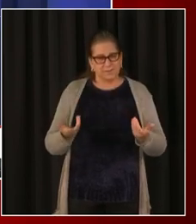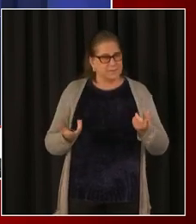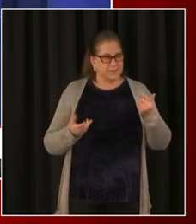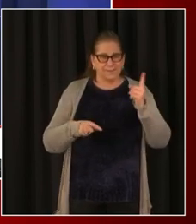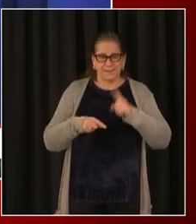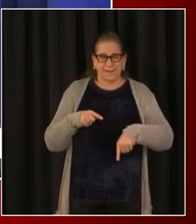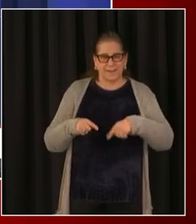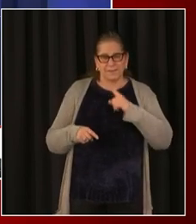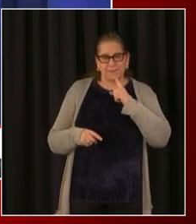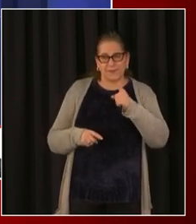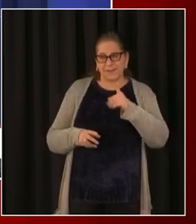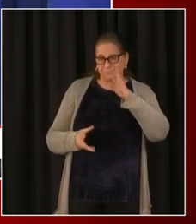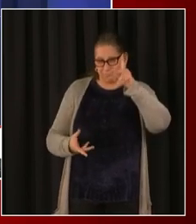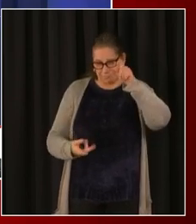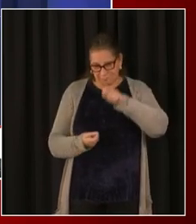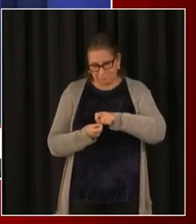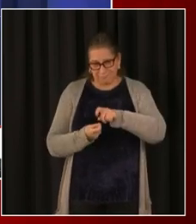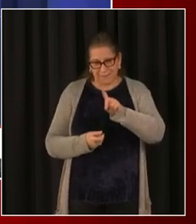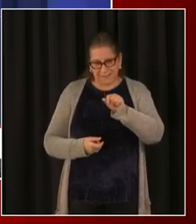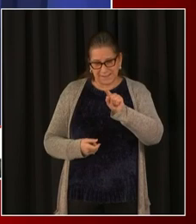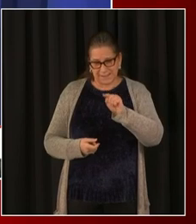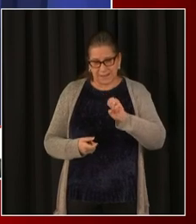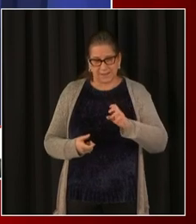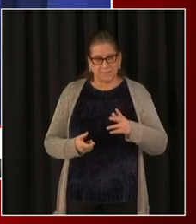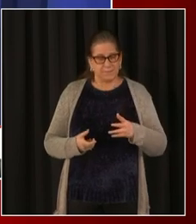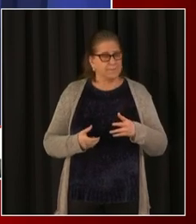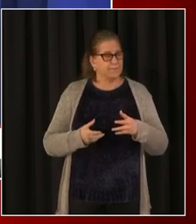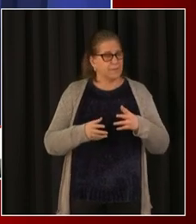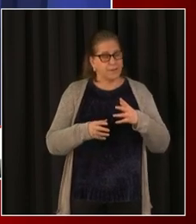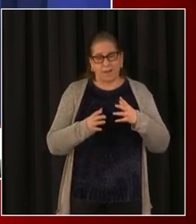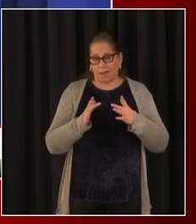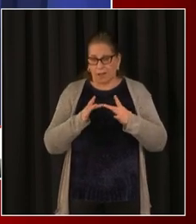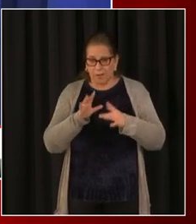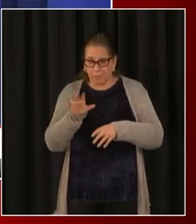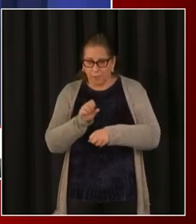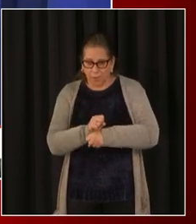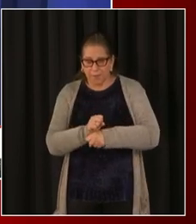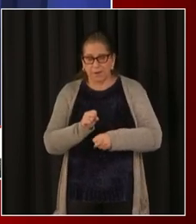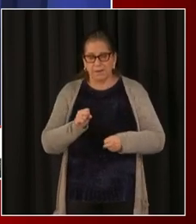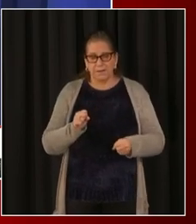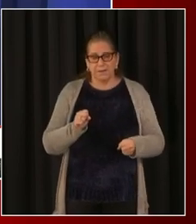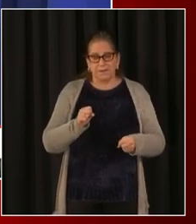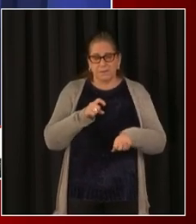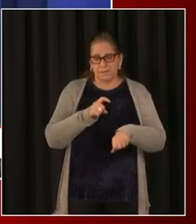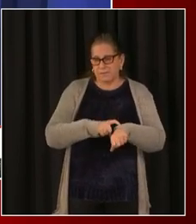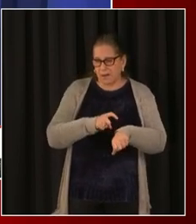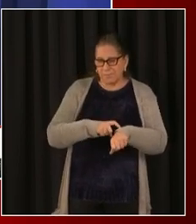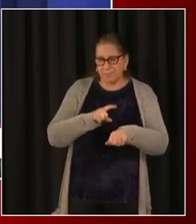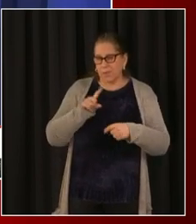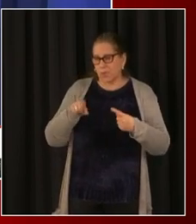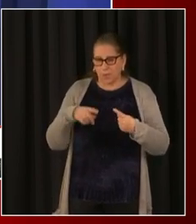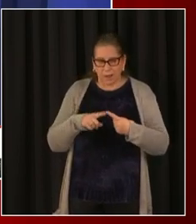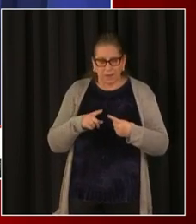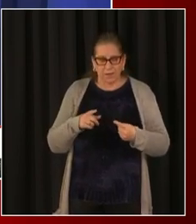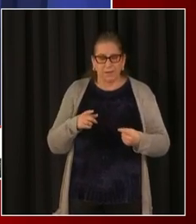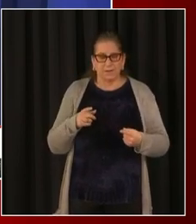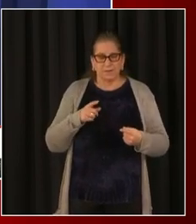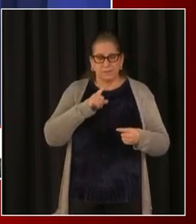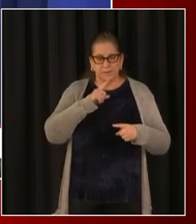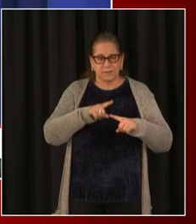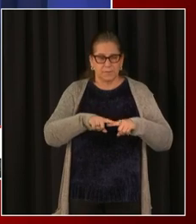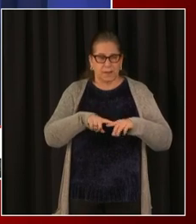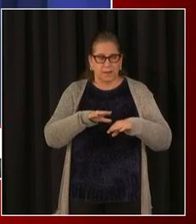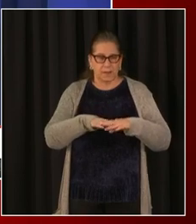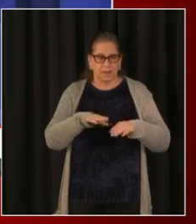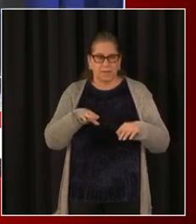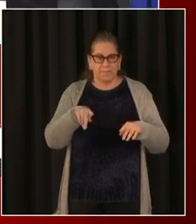online. For Insight, what we have been doing is trying to follow when there